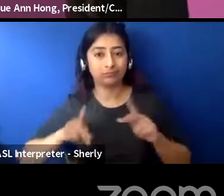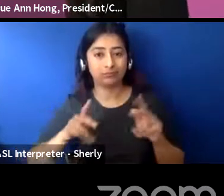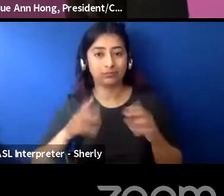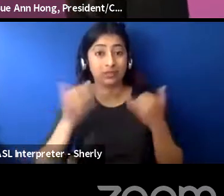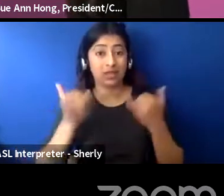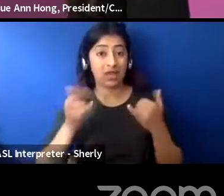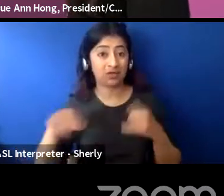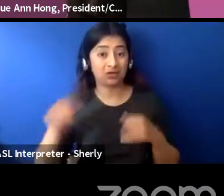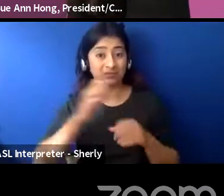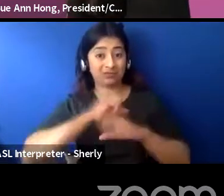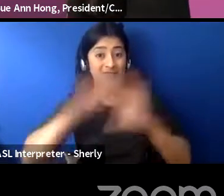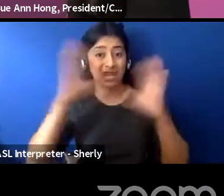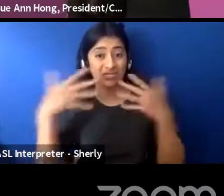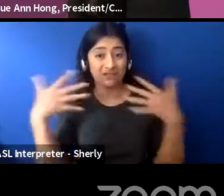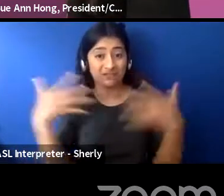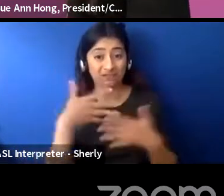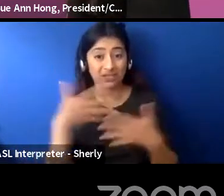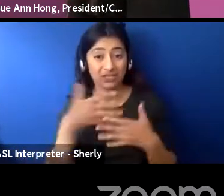COVID-19?